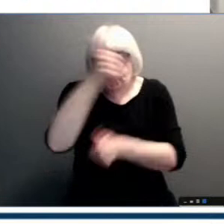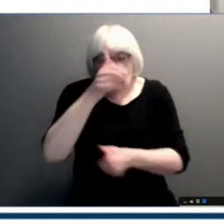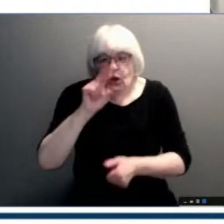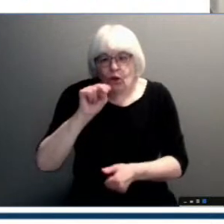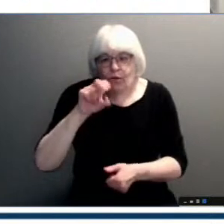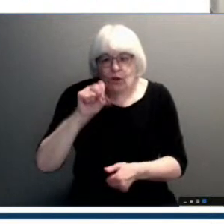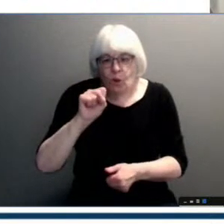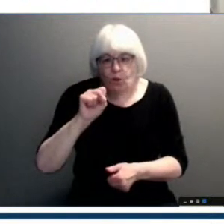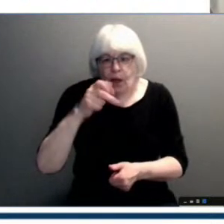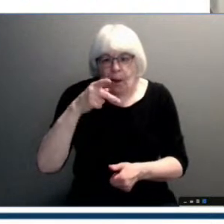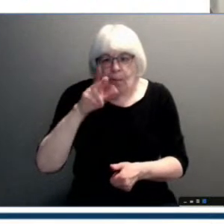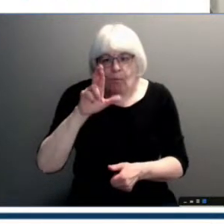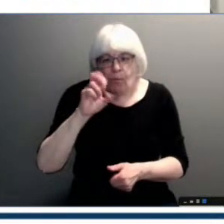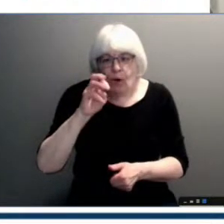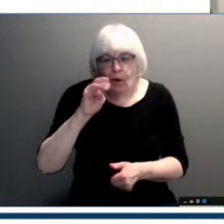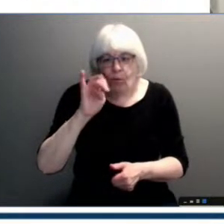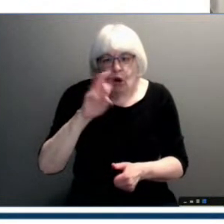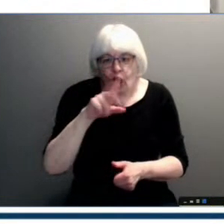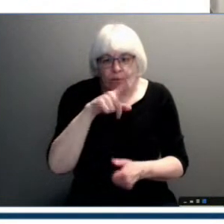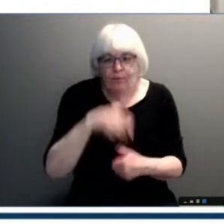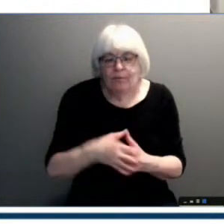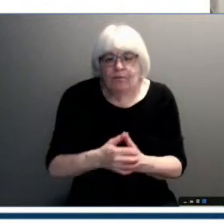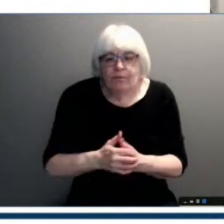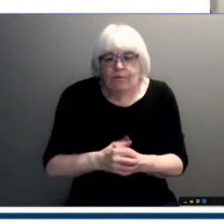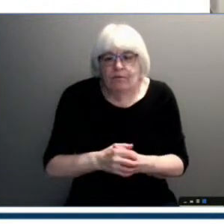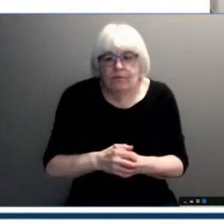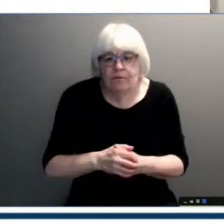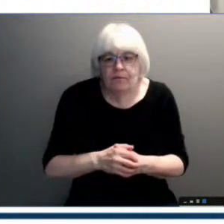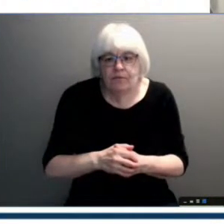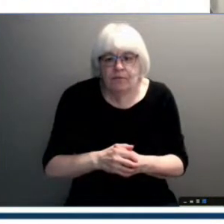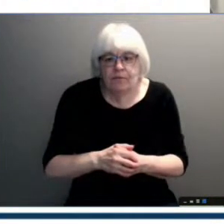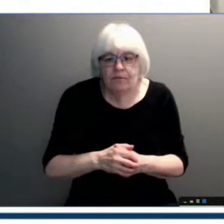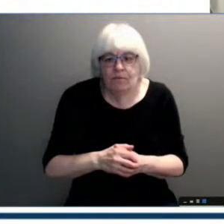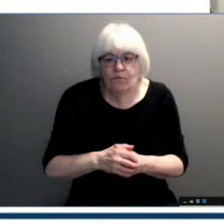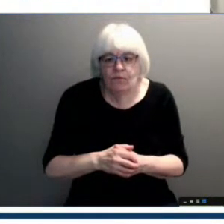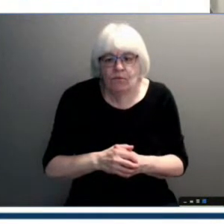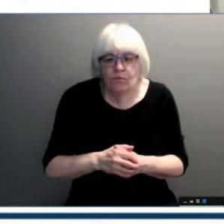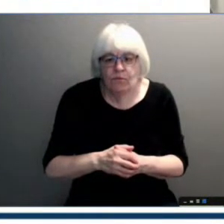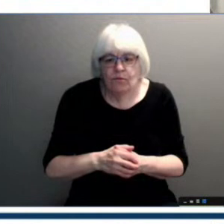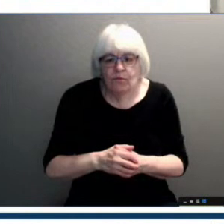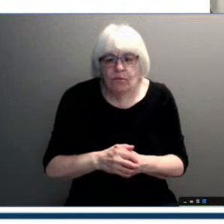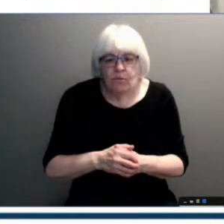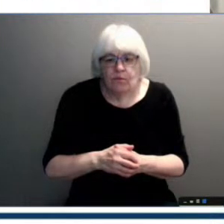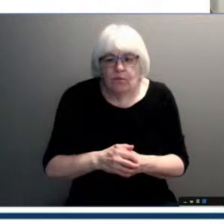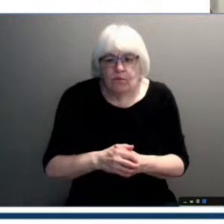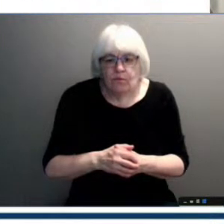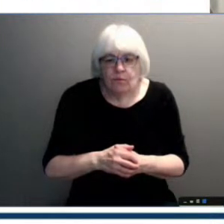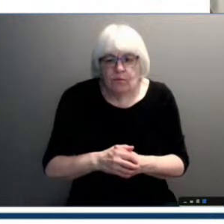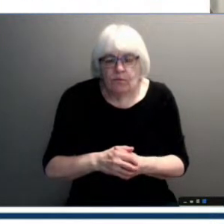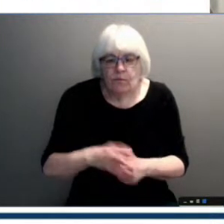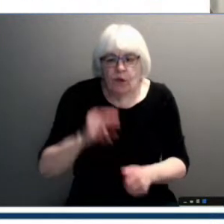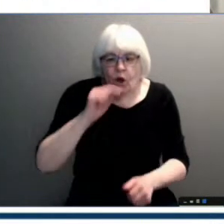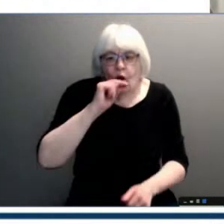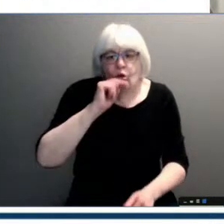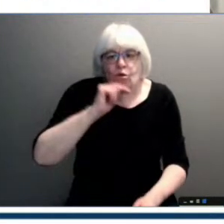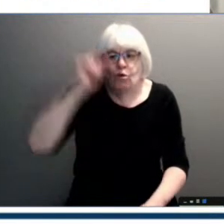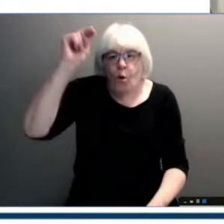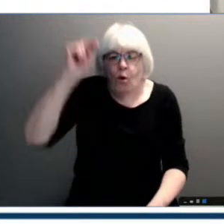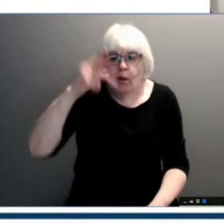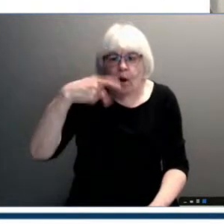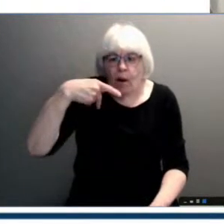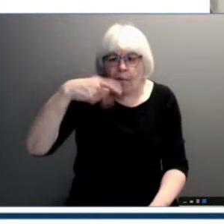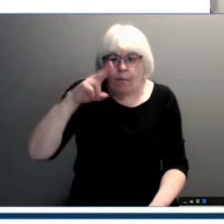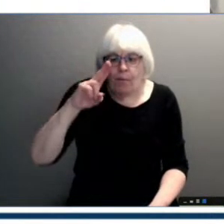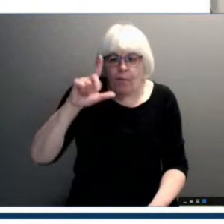claims by Northern Pulp that the province owes it $500 million, and that it conspired to stop it from meeting a